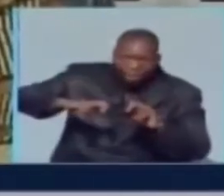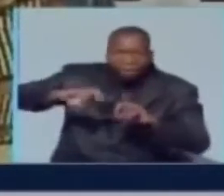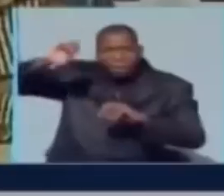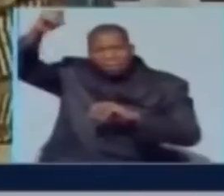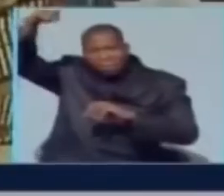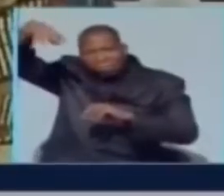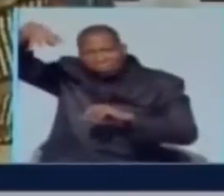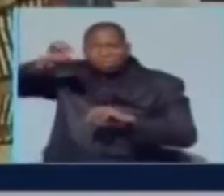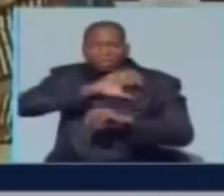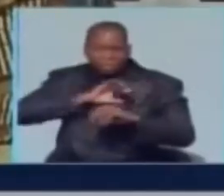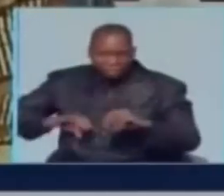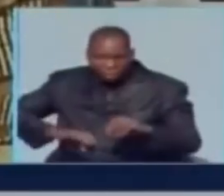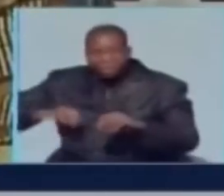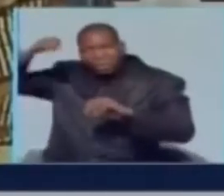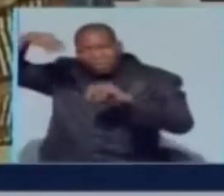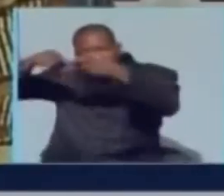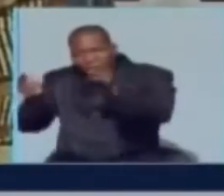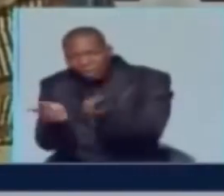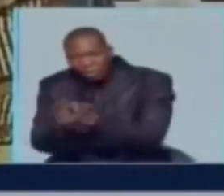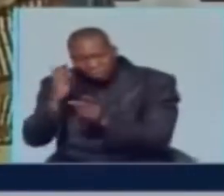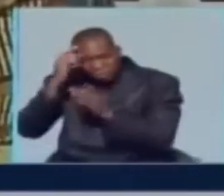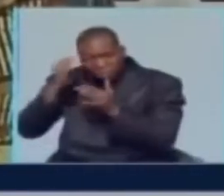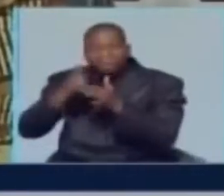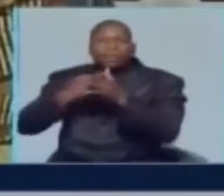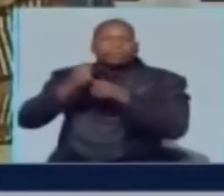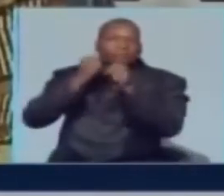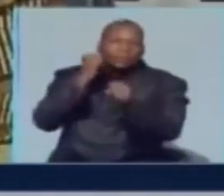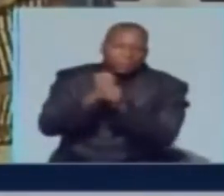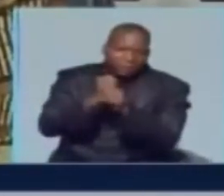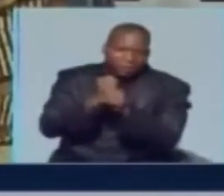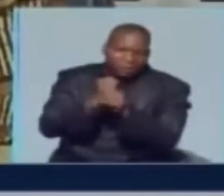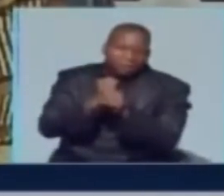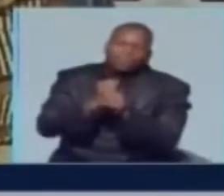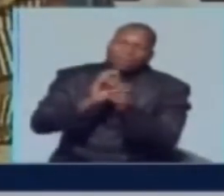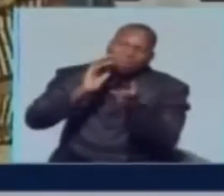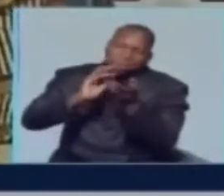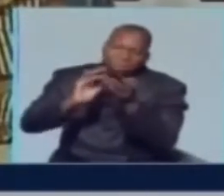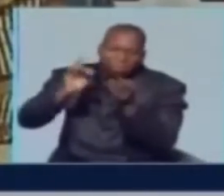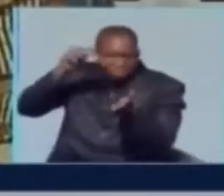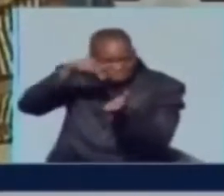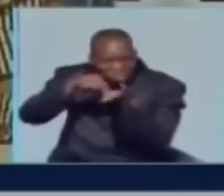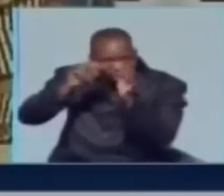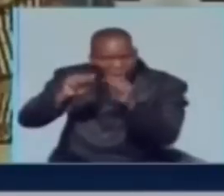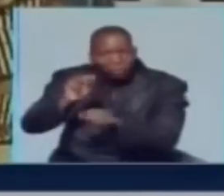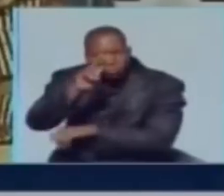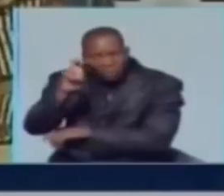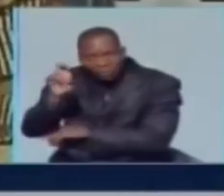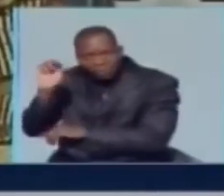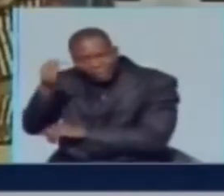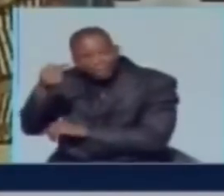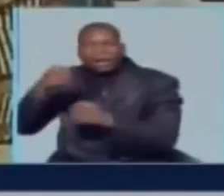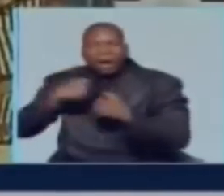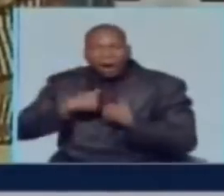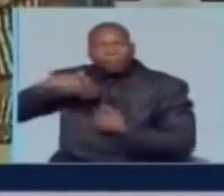and we hope that very soon, by the end of next year, October, November, we'll have the first 200 megawatts from solar